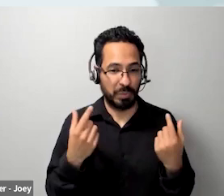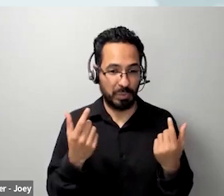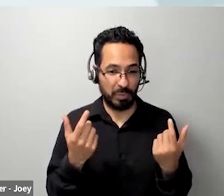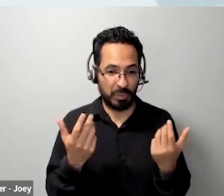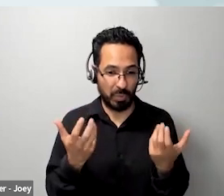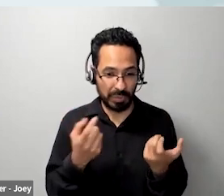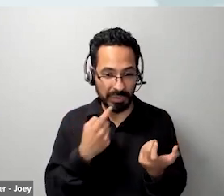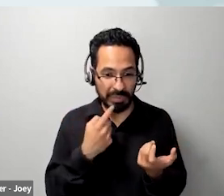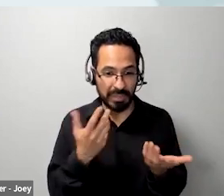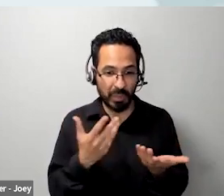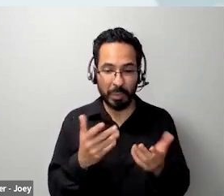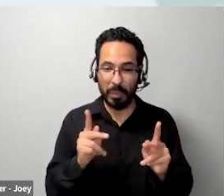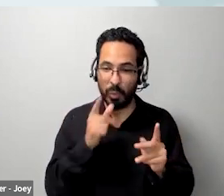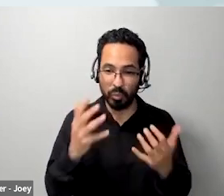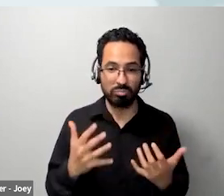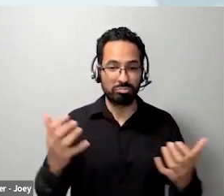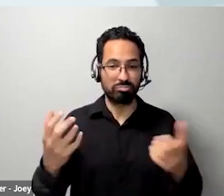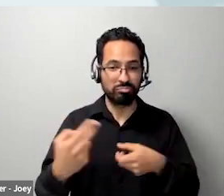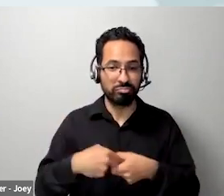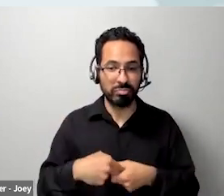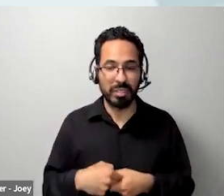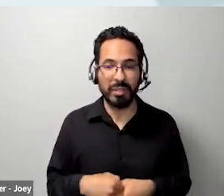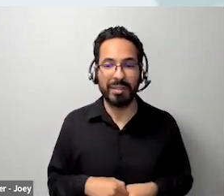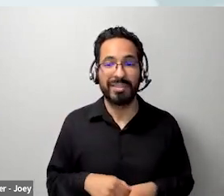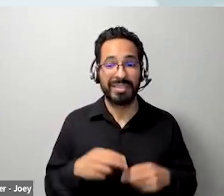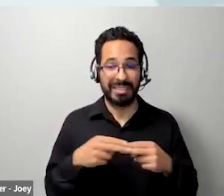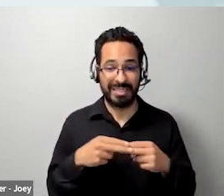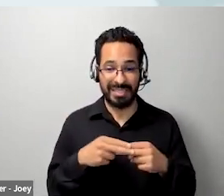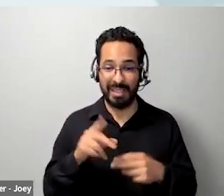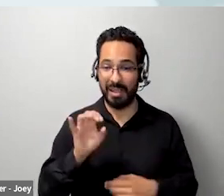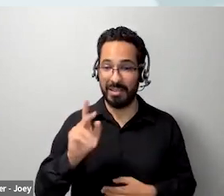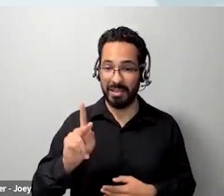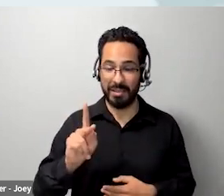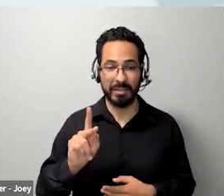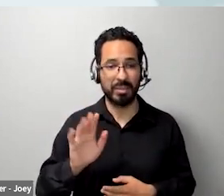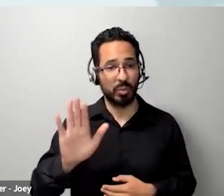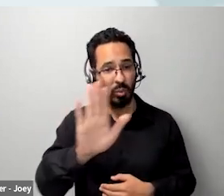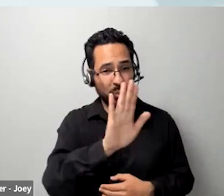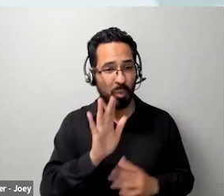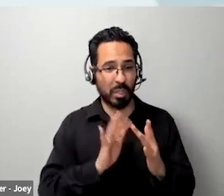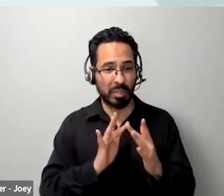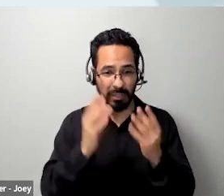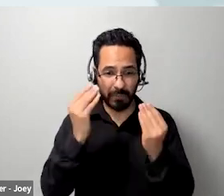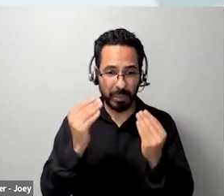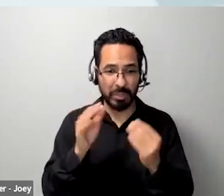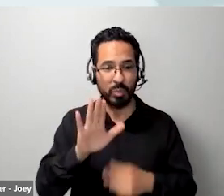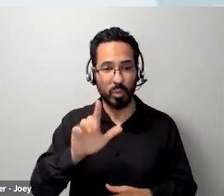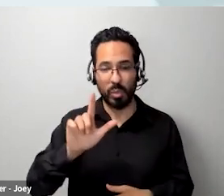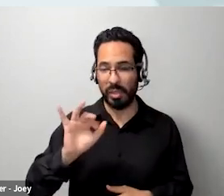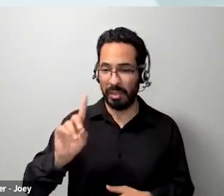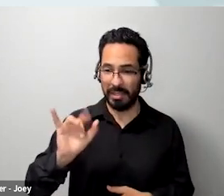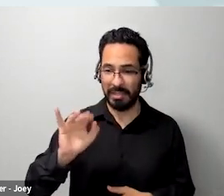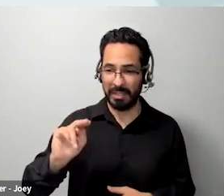to say to the attendees is that in the slide deck is your contact information and your LinkedIn profiles. So if